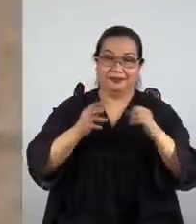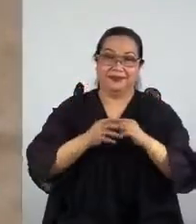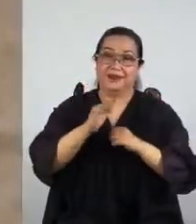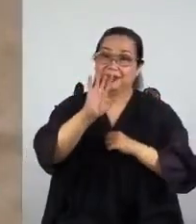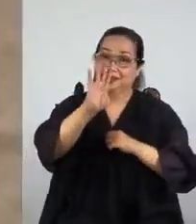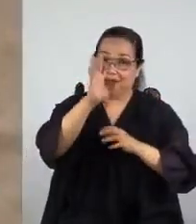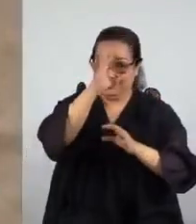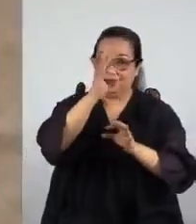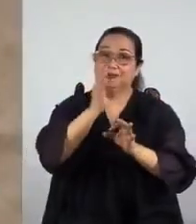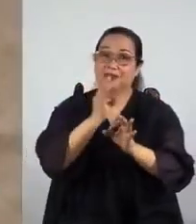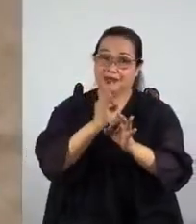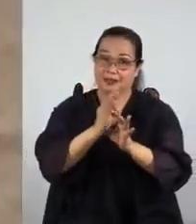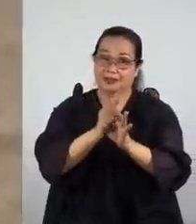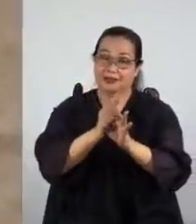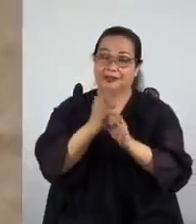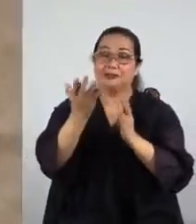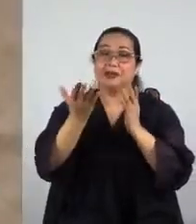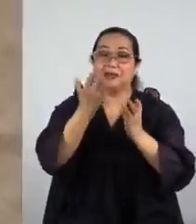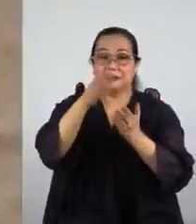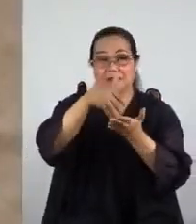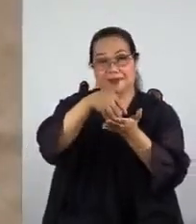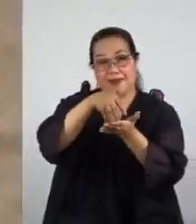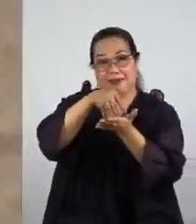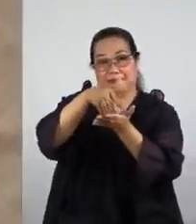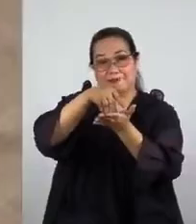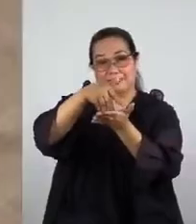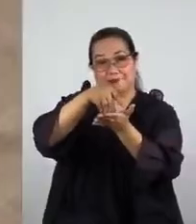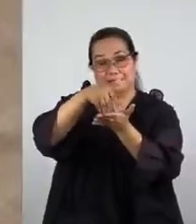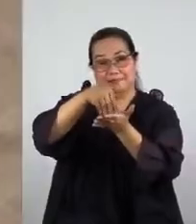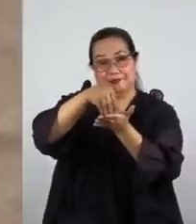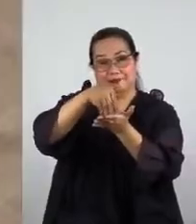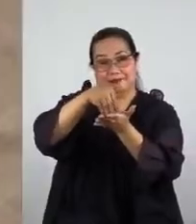Your faith may be wavering.